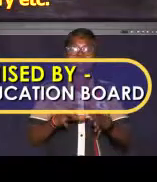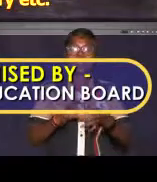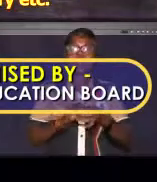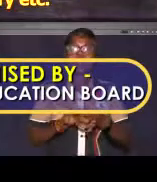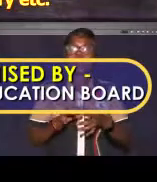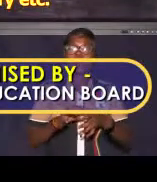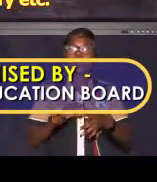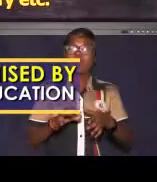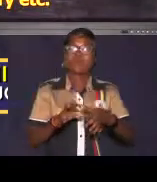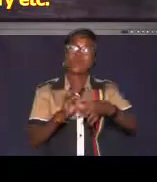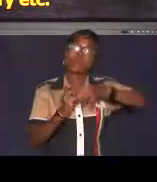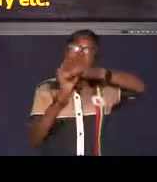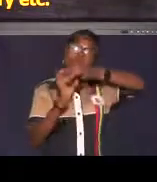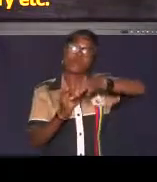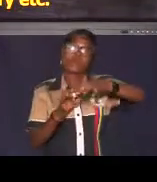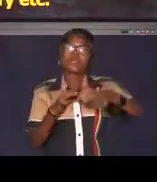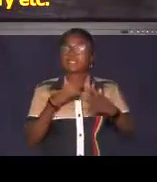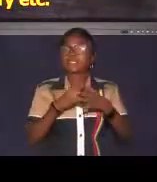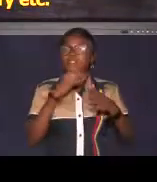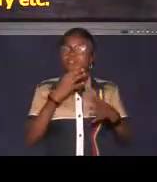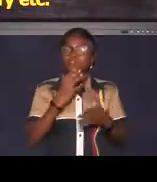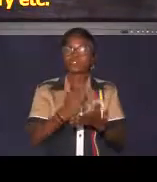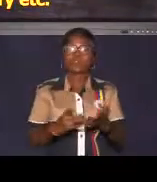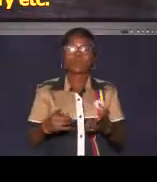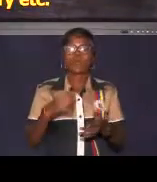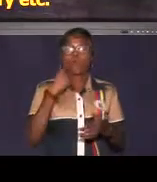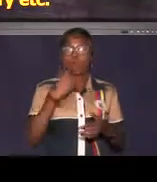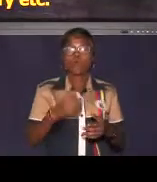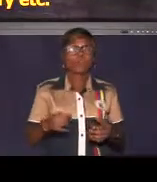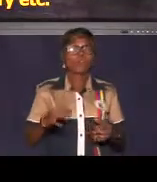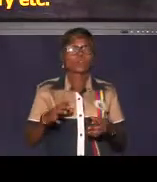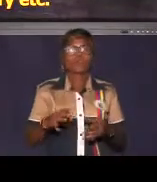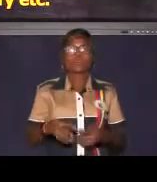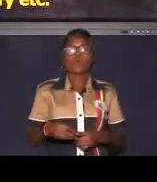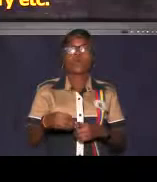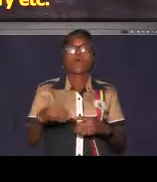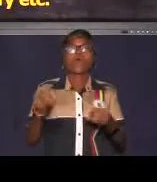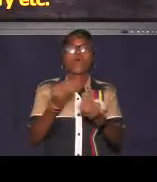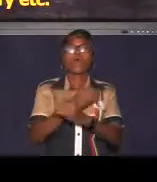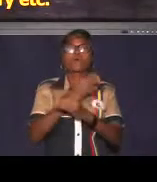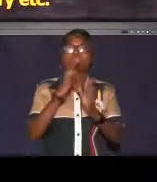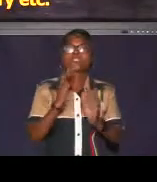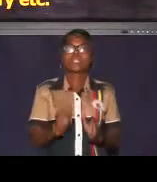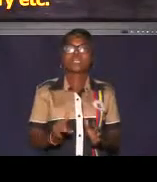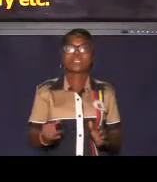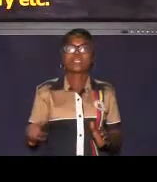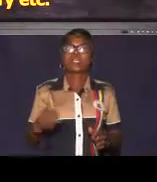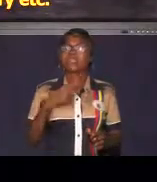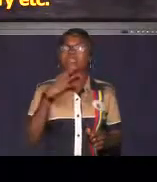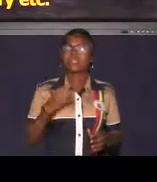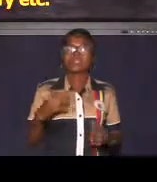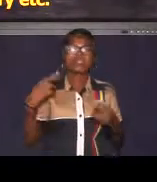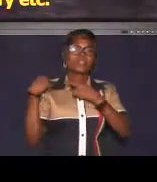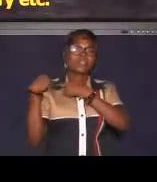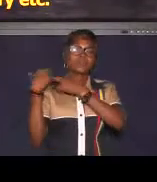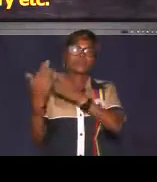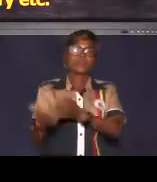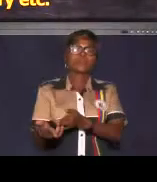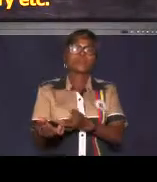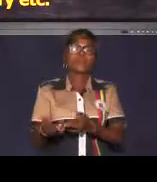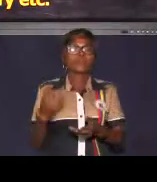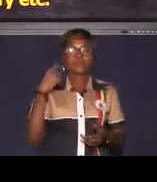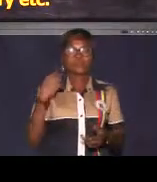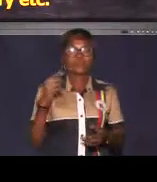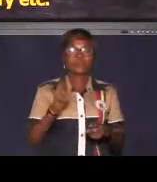Key holder, according to Longman Dictionary, is someone who is officially responsible for keeping the key to